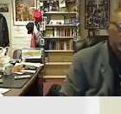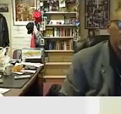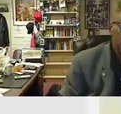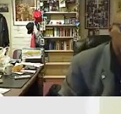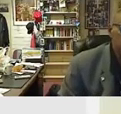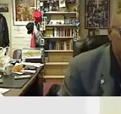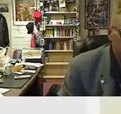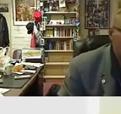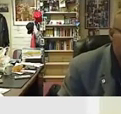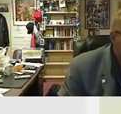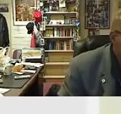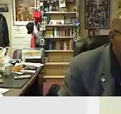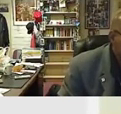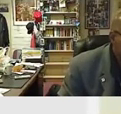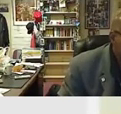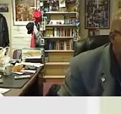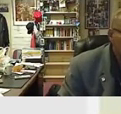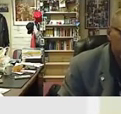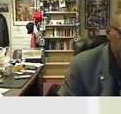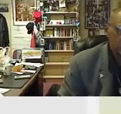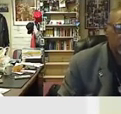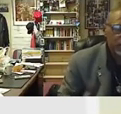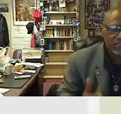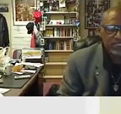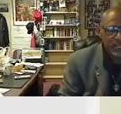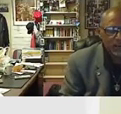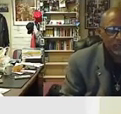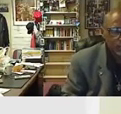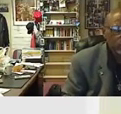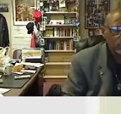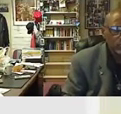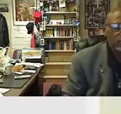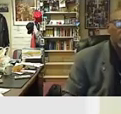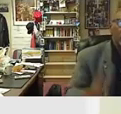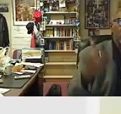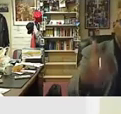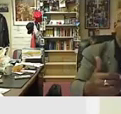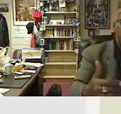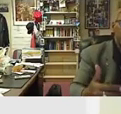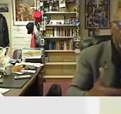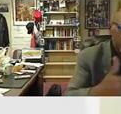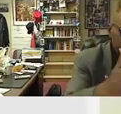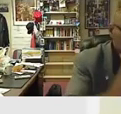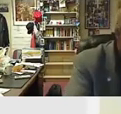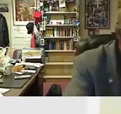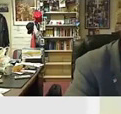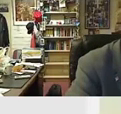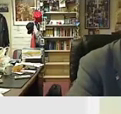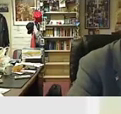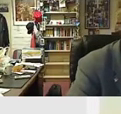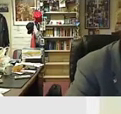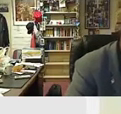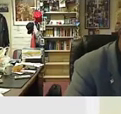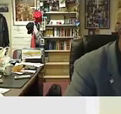so this one fell in stony places, but because it didn't have a root, when the sun came up, it dried it